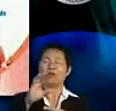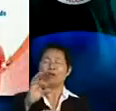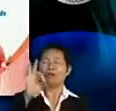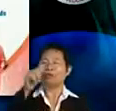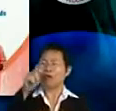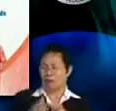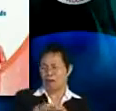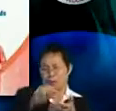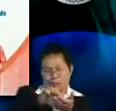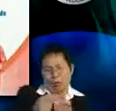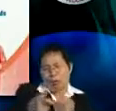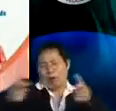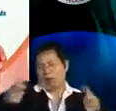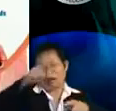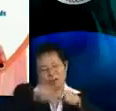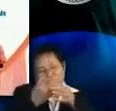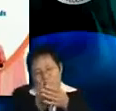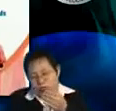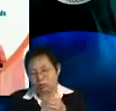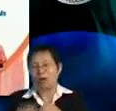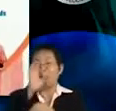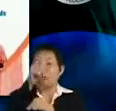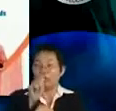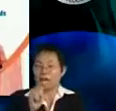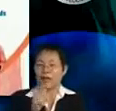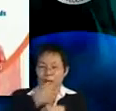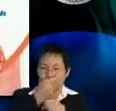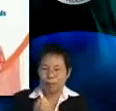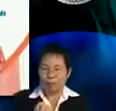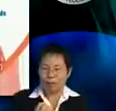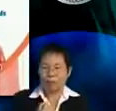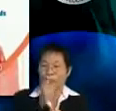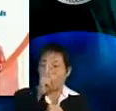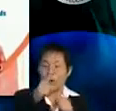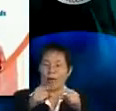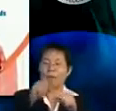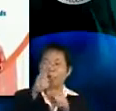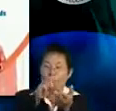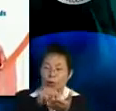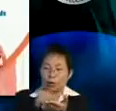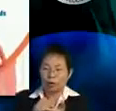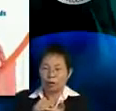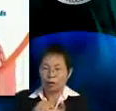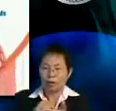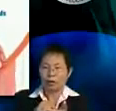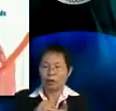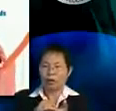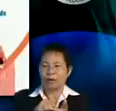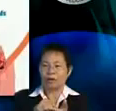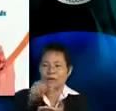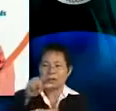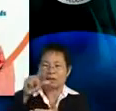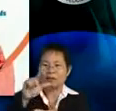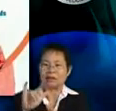are large and insoluble. A fat molecule is made up of 1 molecule of glycerol and 3 molecules